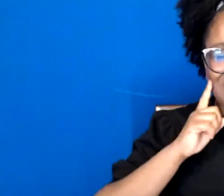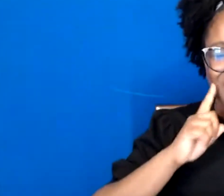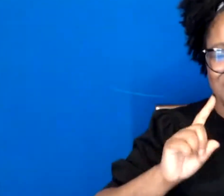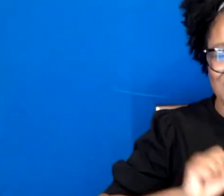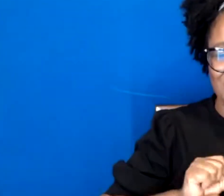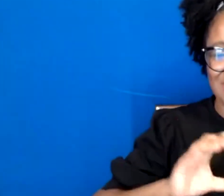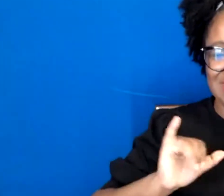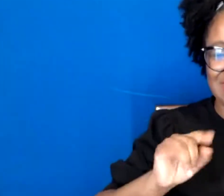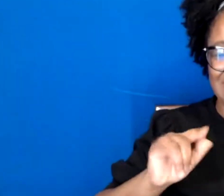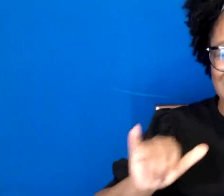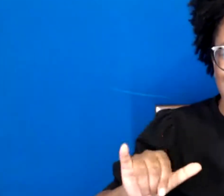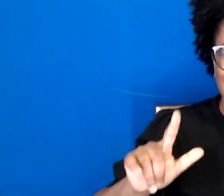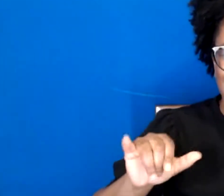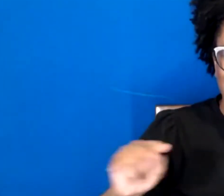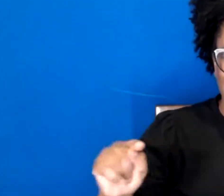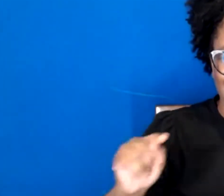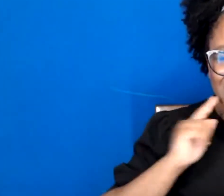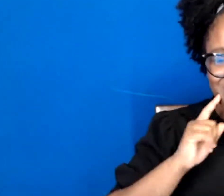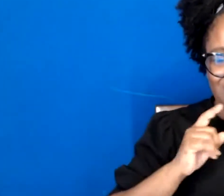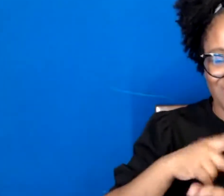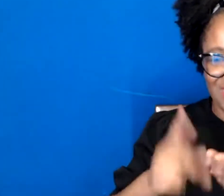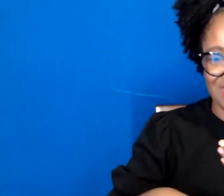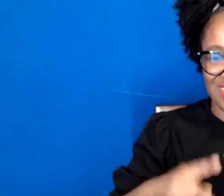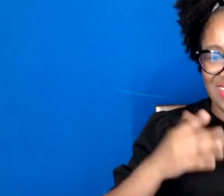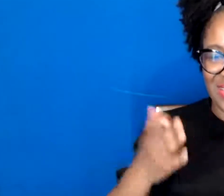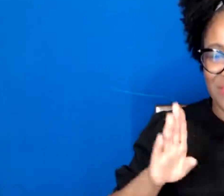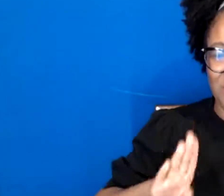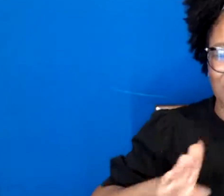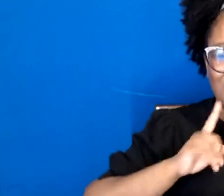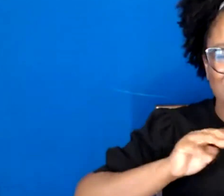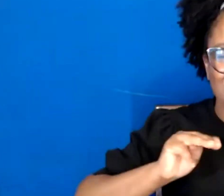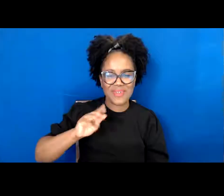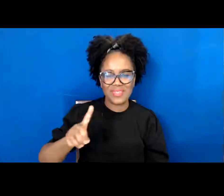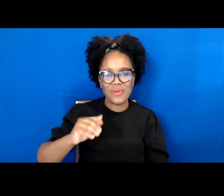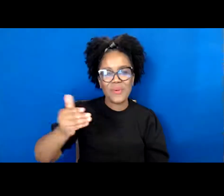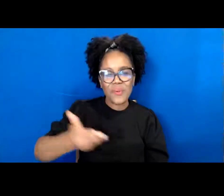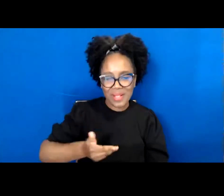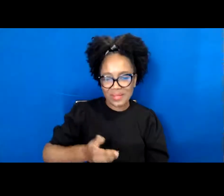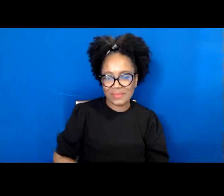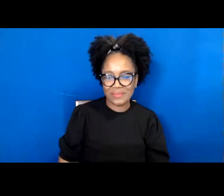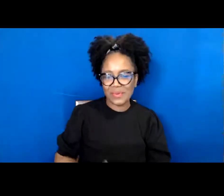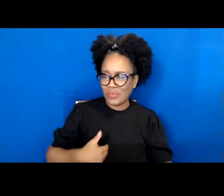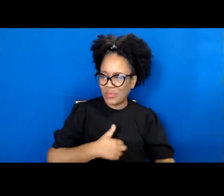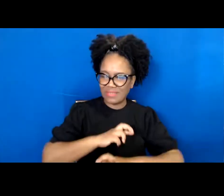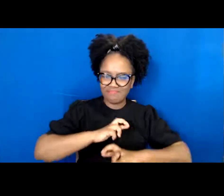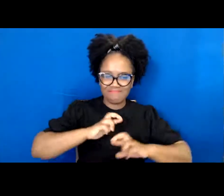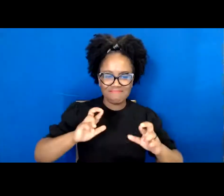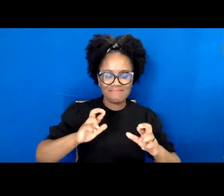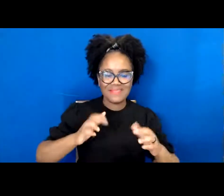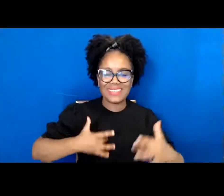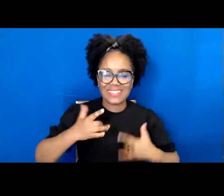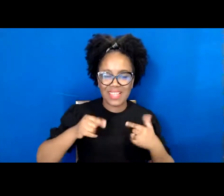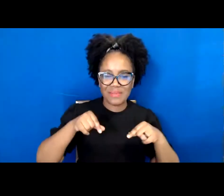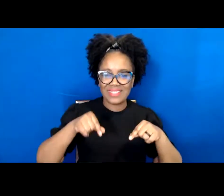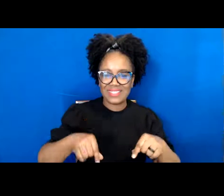We're midway through our 19th annual CityLit Festival in full swing. And we're so excited about this particular masterclass with